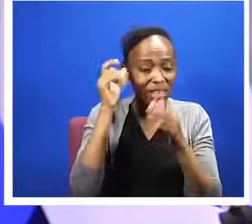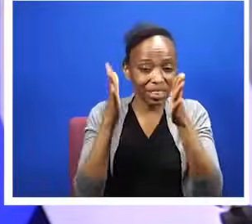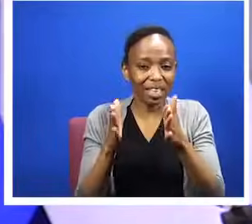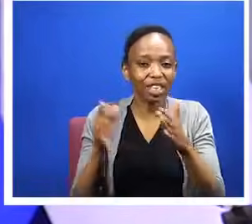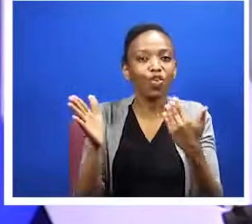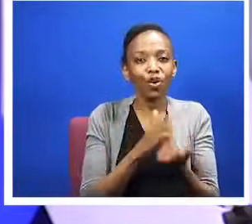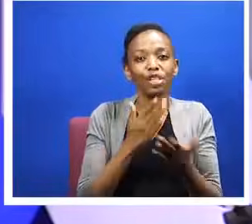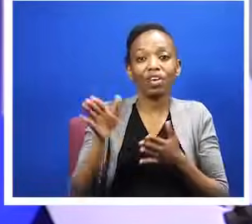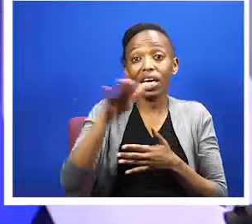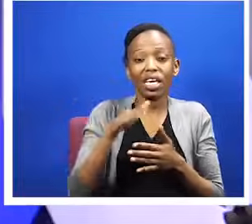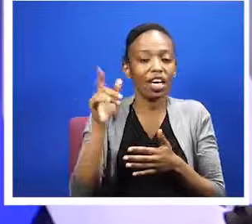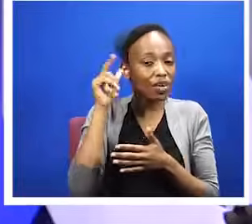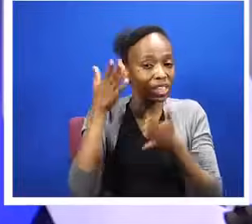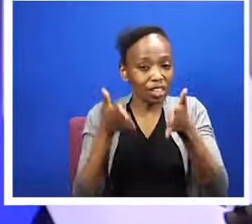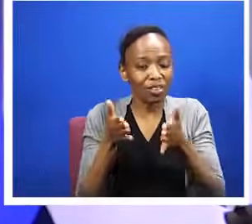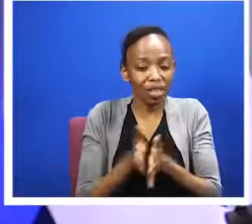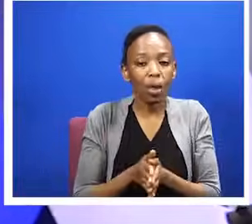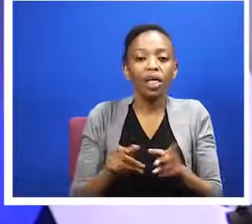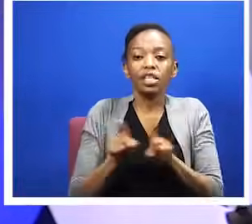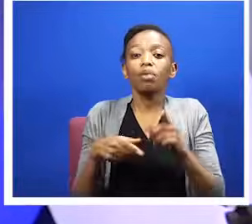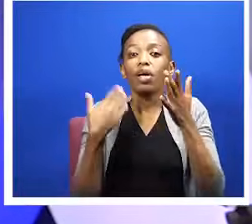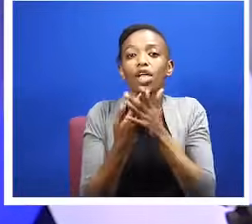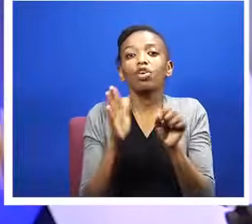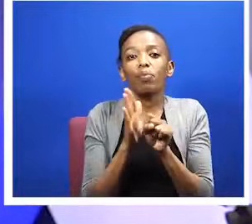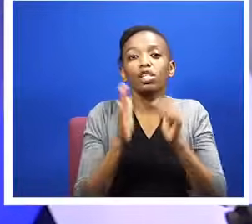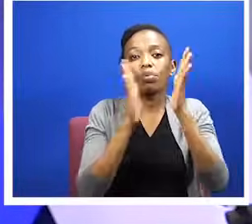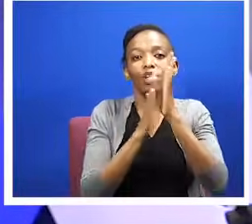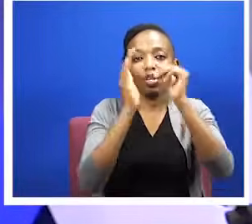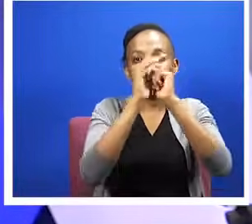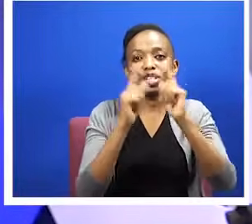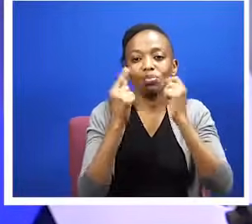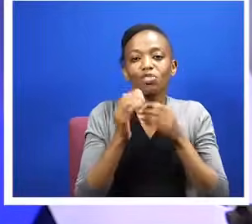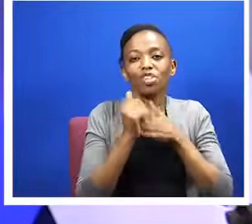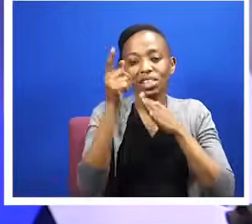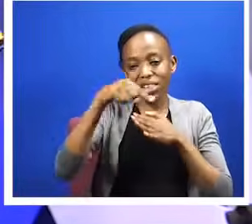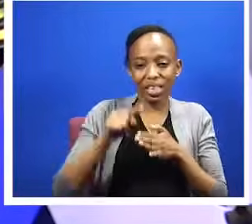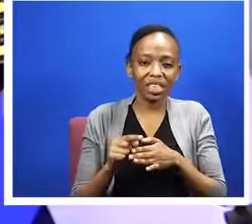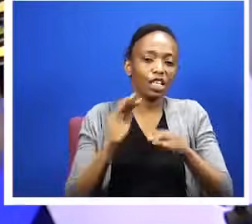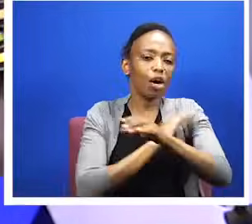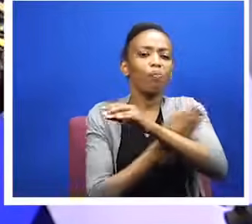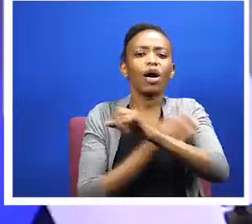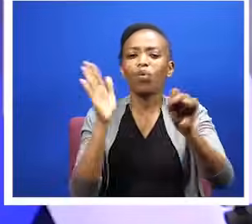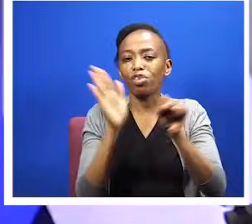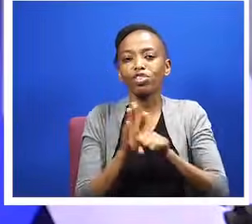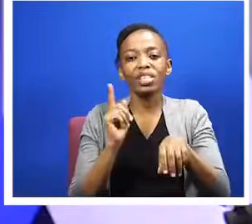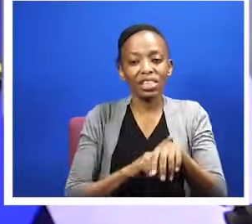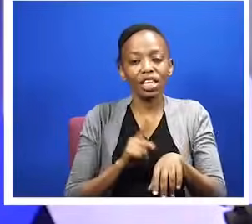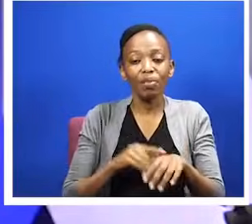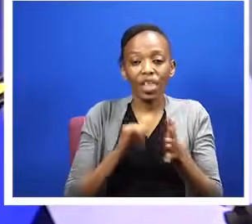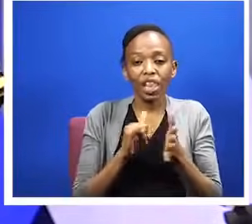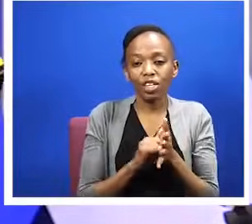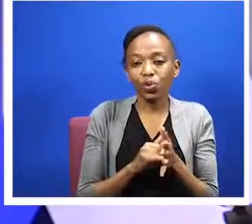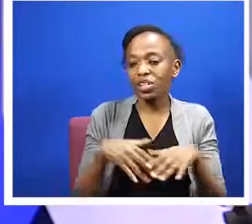whatever platform you are today. And thank you so much, Praise and Worship team, for leading us in that powerful session. That was